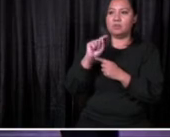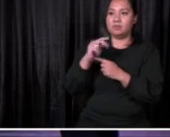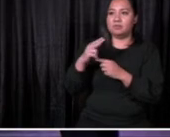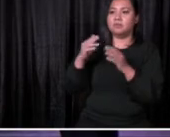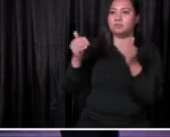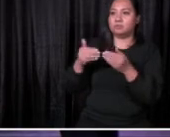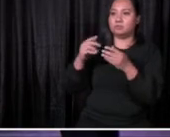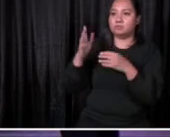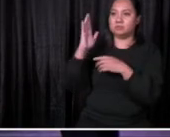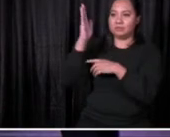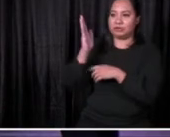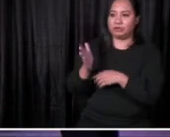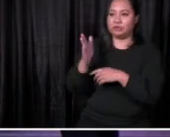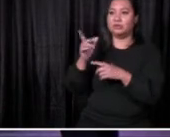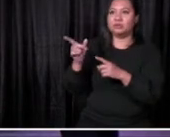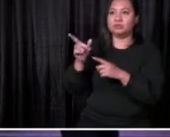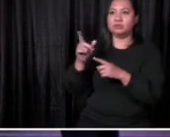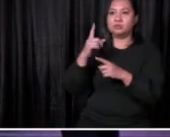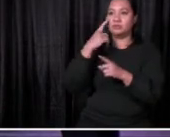Sciences and Interdisciplinary Studies.